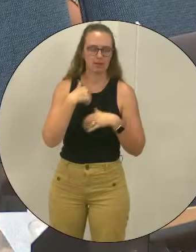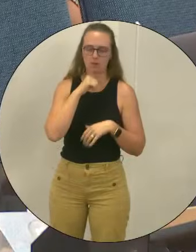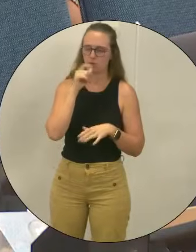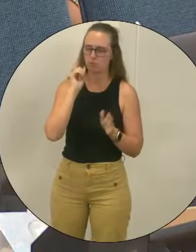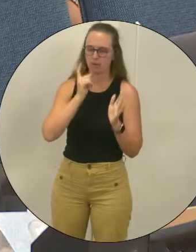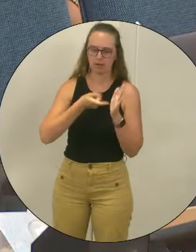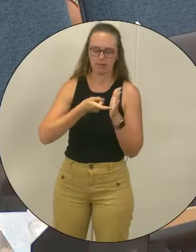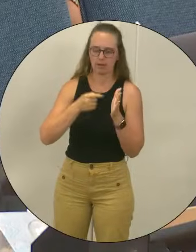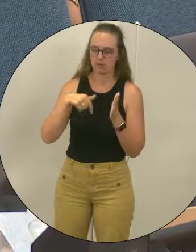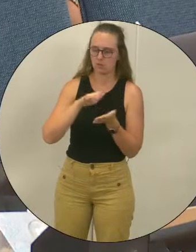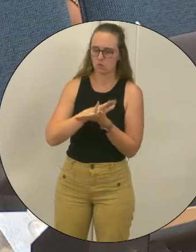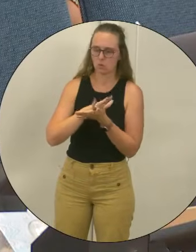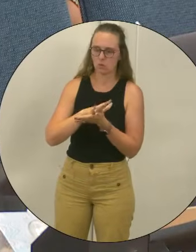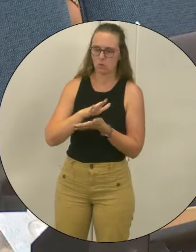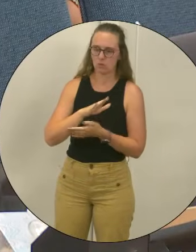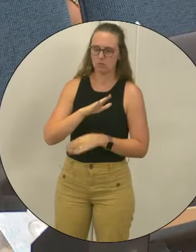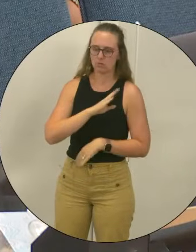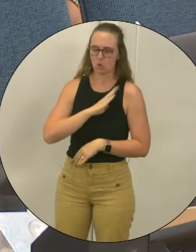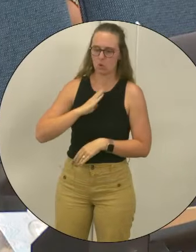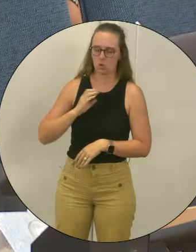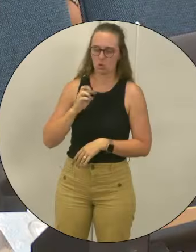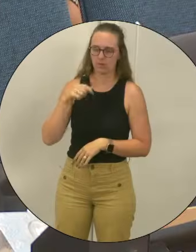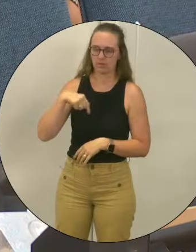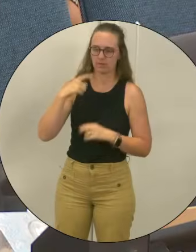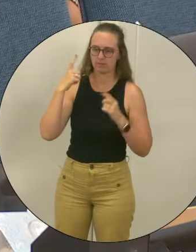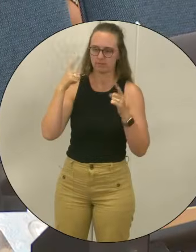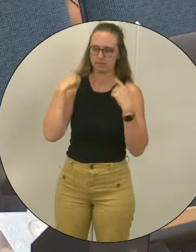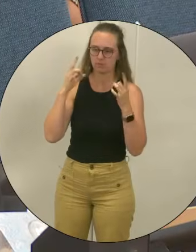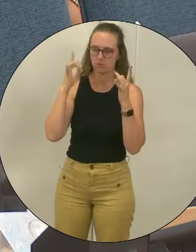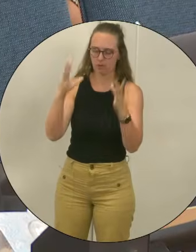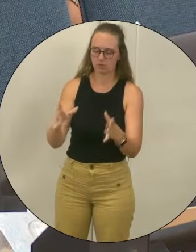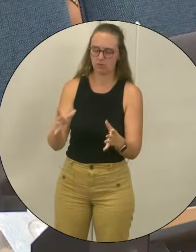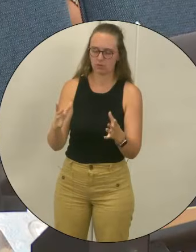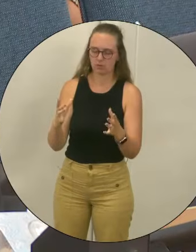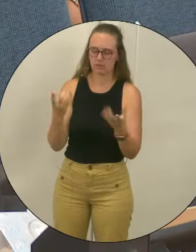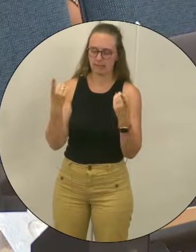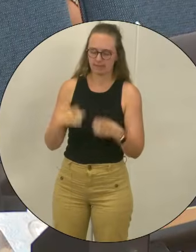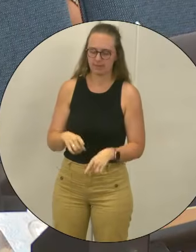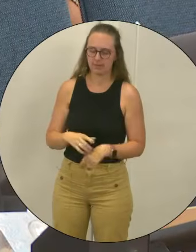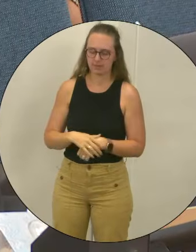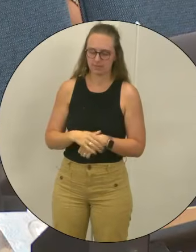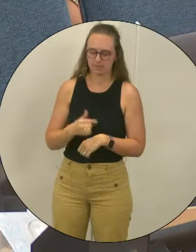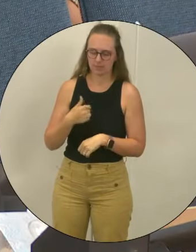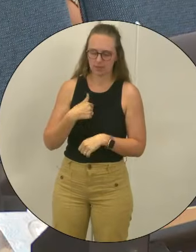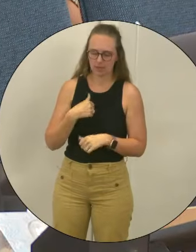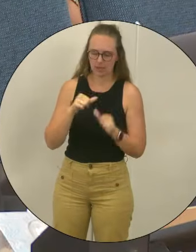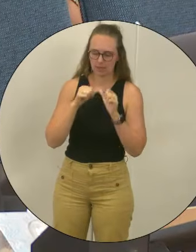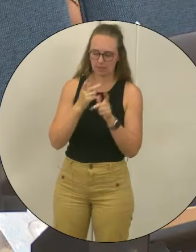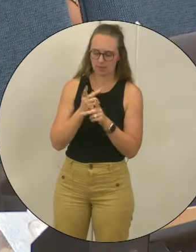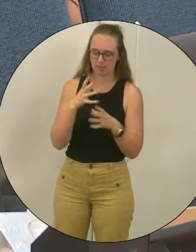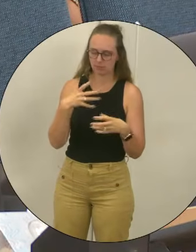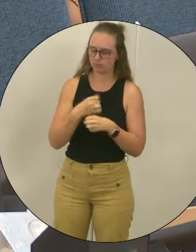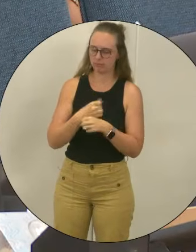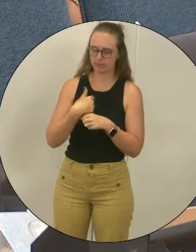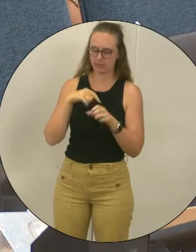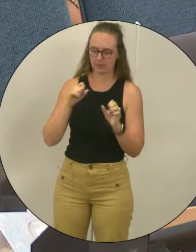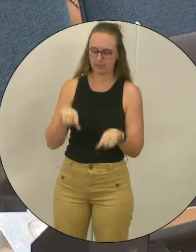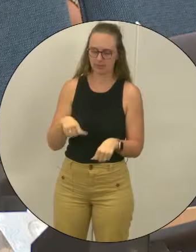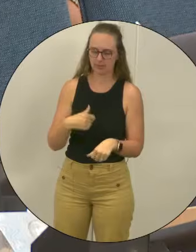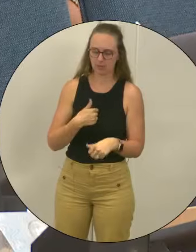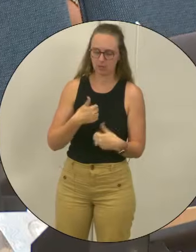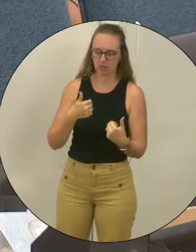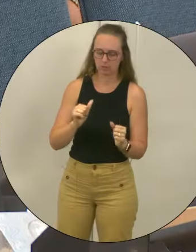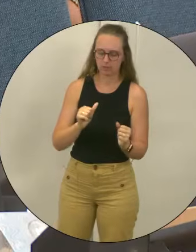recognize this school board or this dystopian nightmare that has happened. I'm going to keep this as brief as possible and I'll try